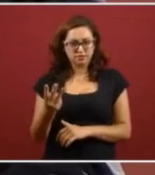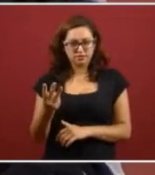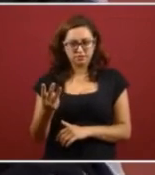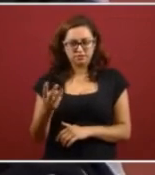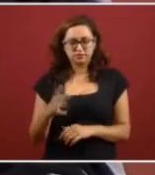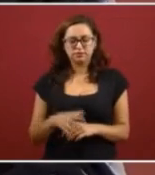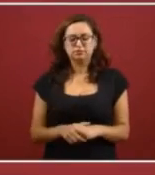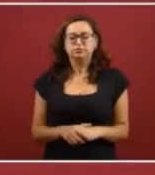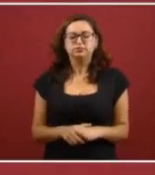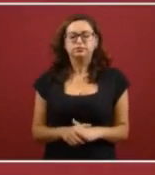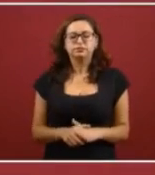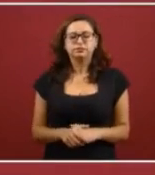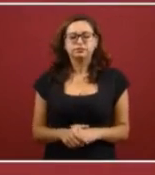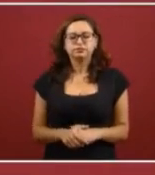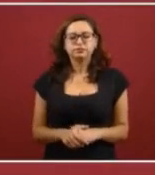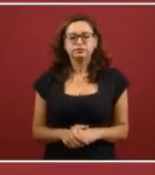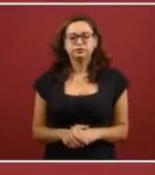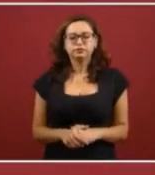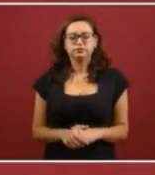Y